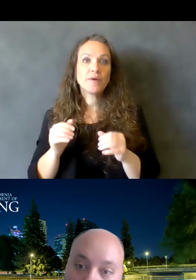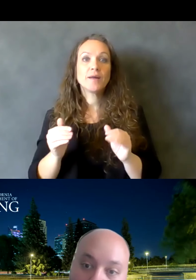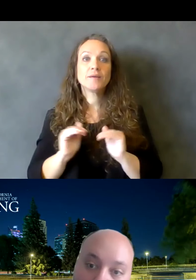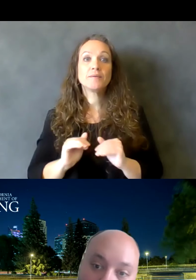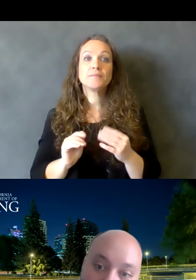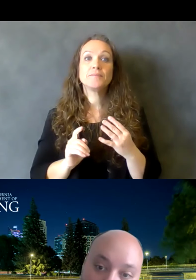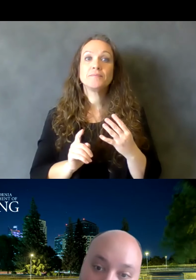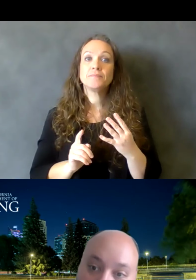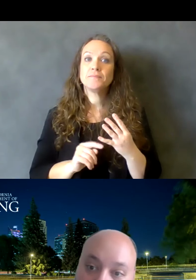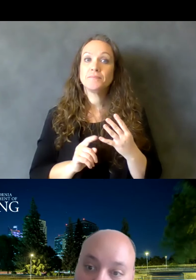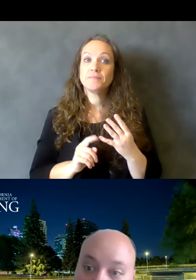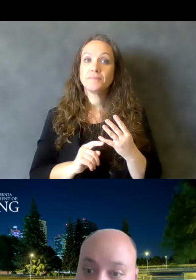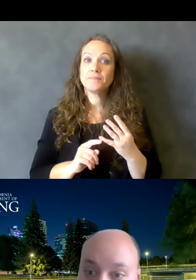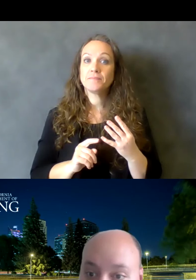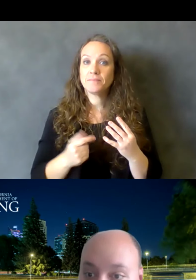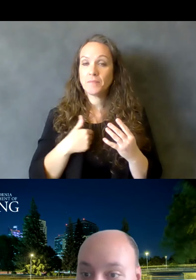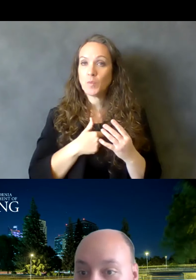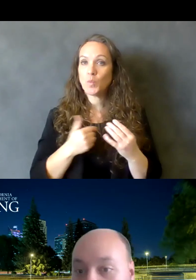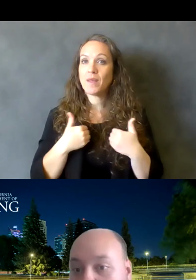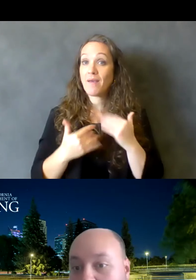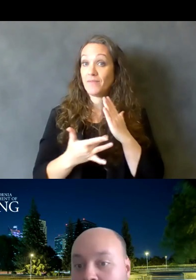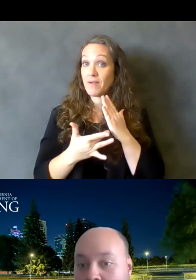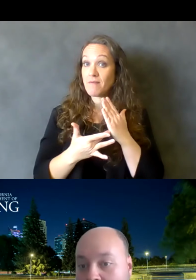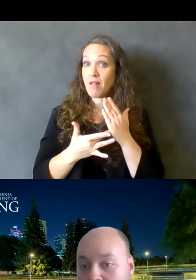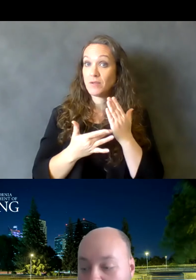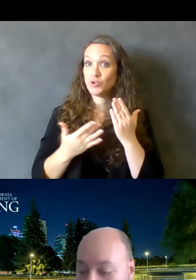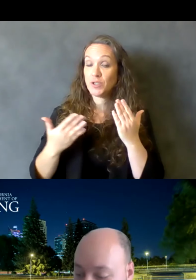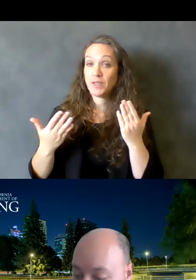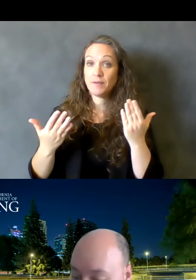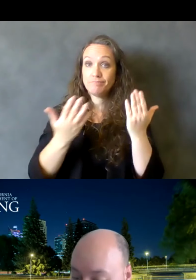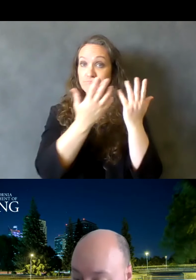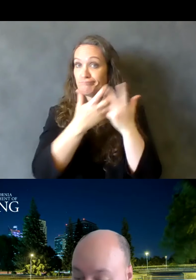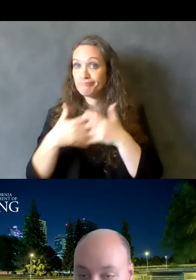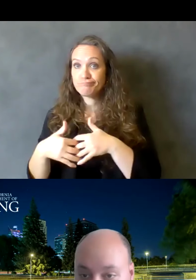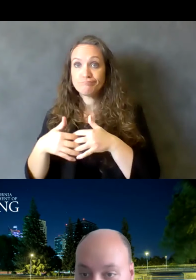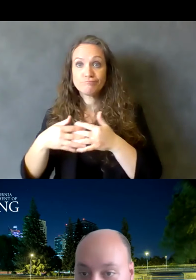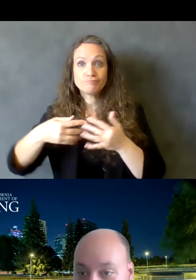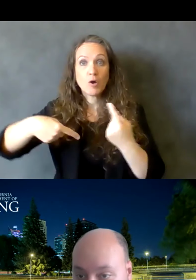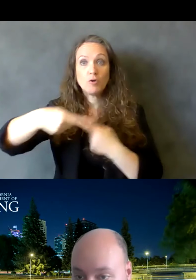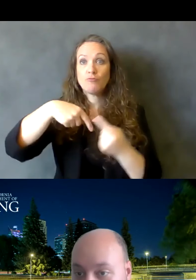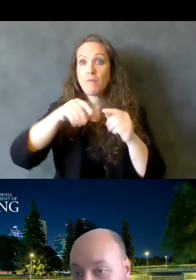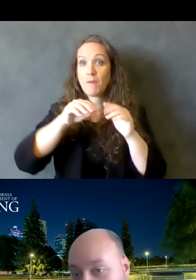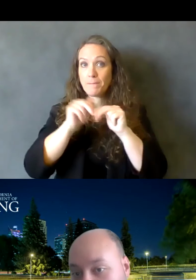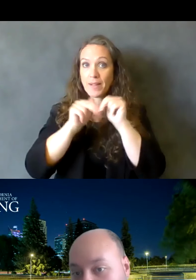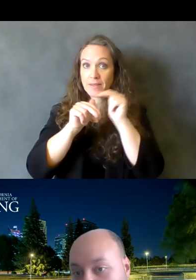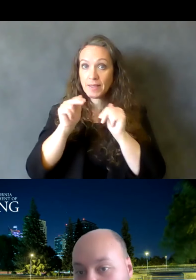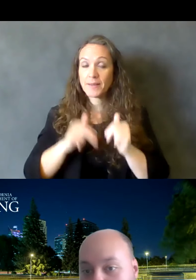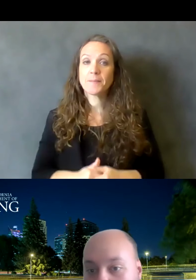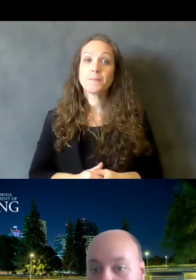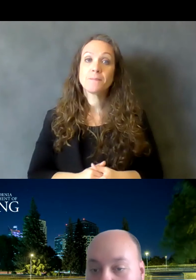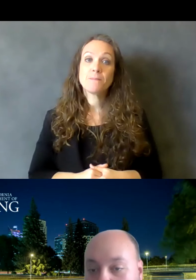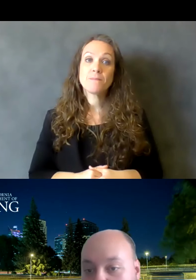including and interweaving technology and other modern tools throughout the